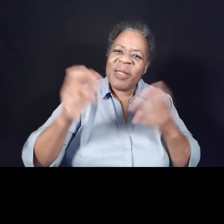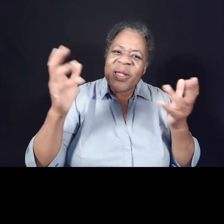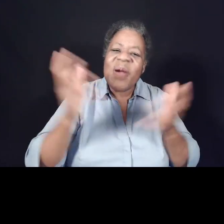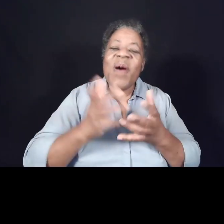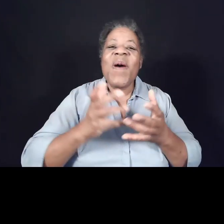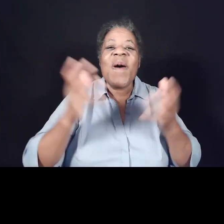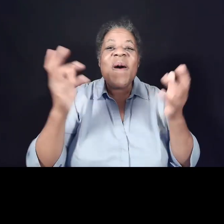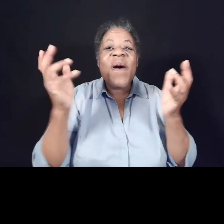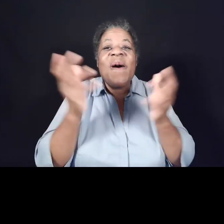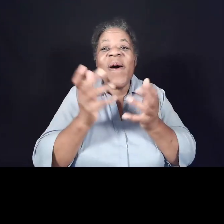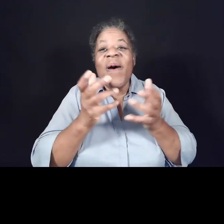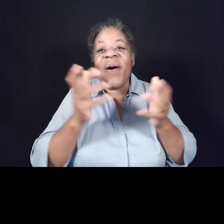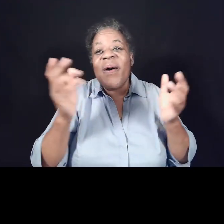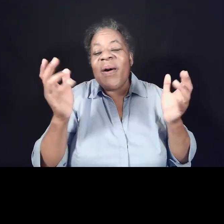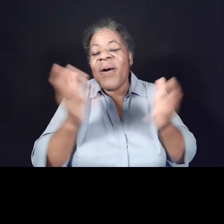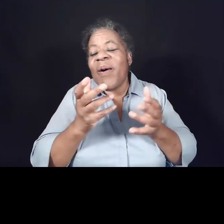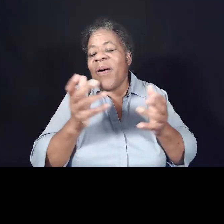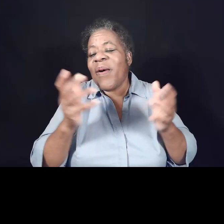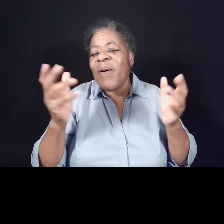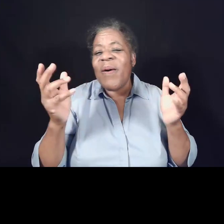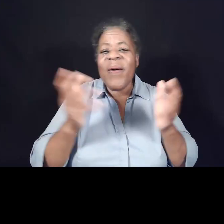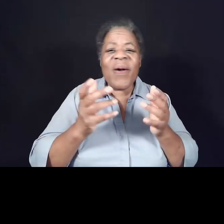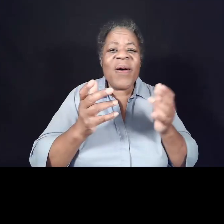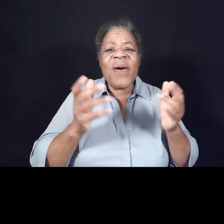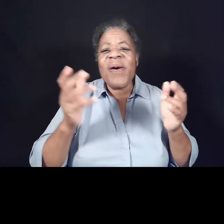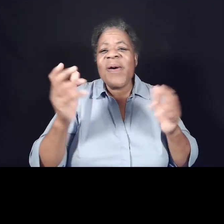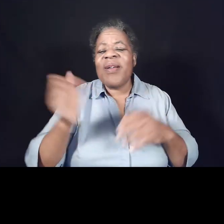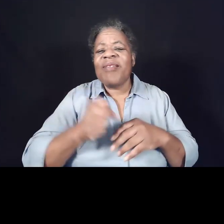Say, oh, oh, oh,